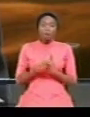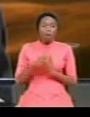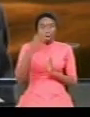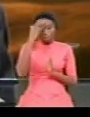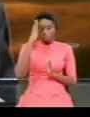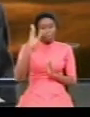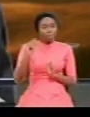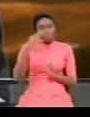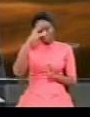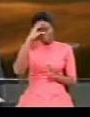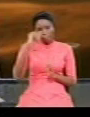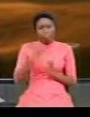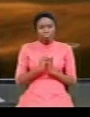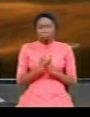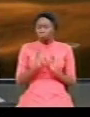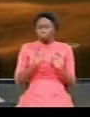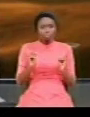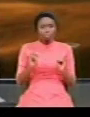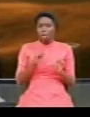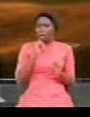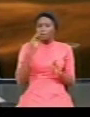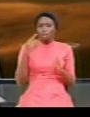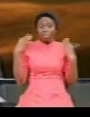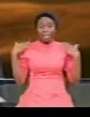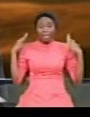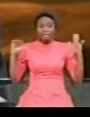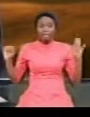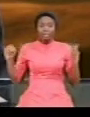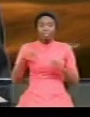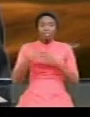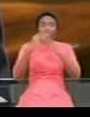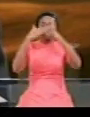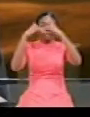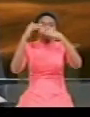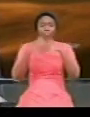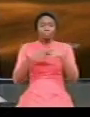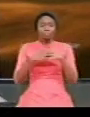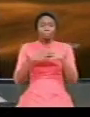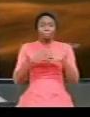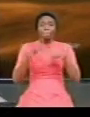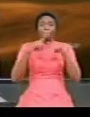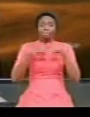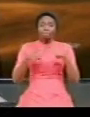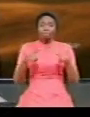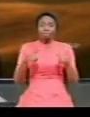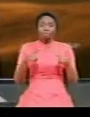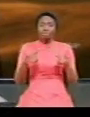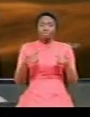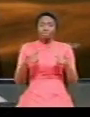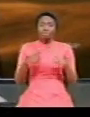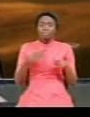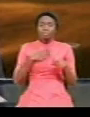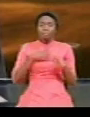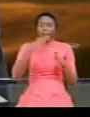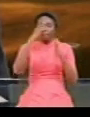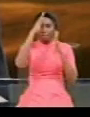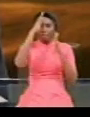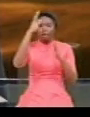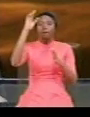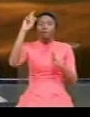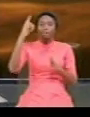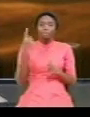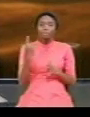hour knoweth no man, no, nor the angels of heaven, but my